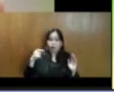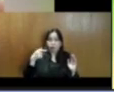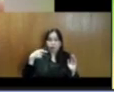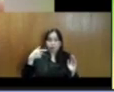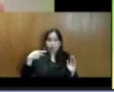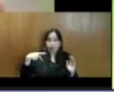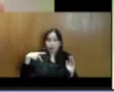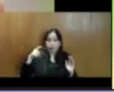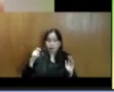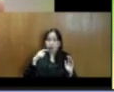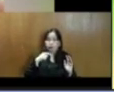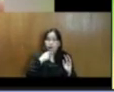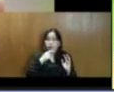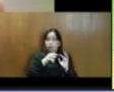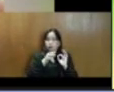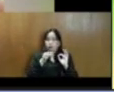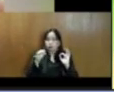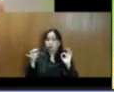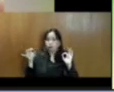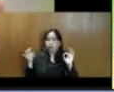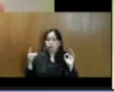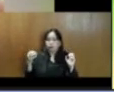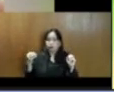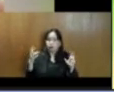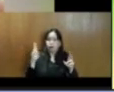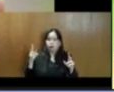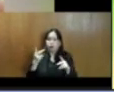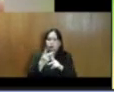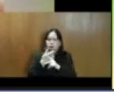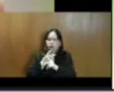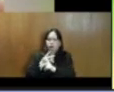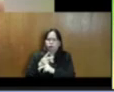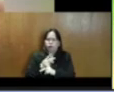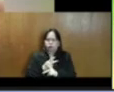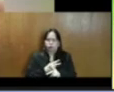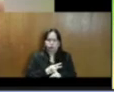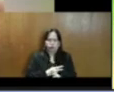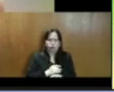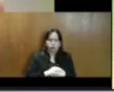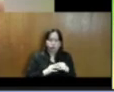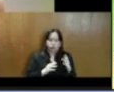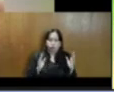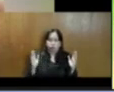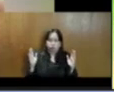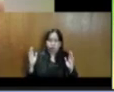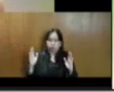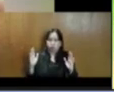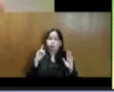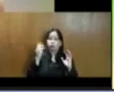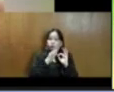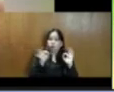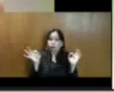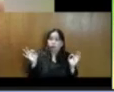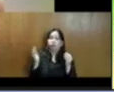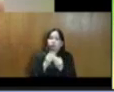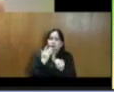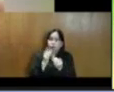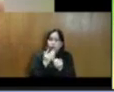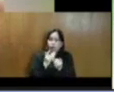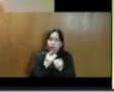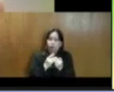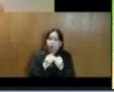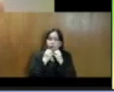will definitely save a lot of computing resources. So just one statement, okay, with all of the things that